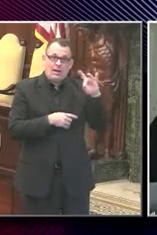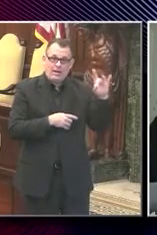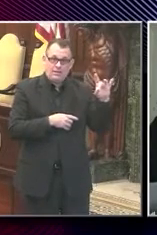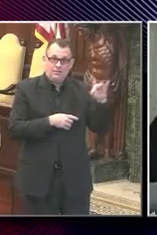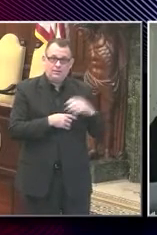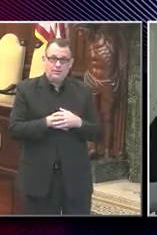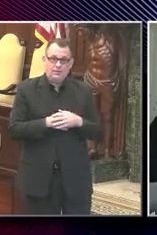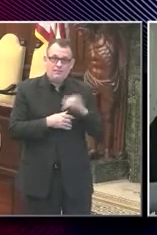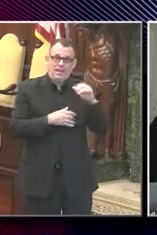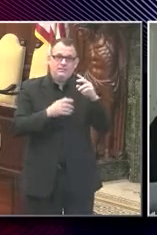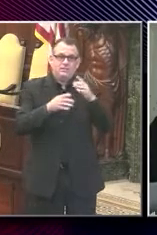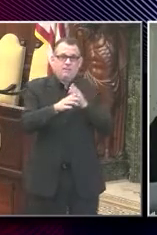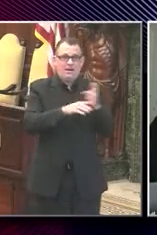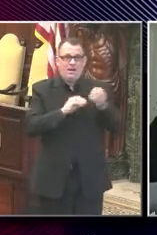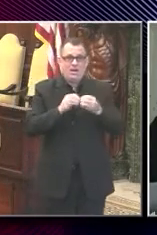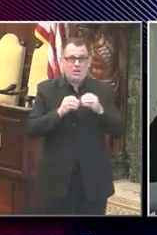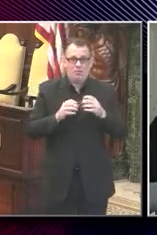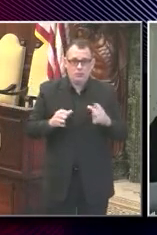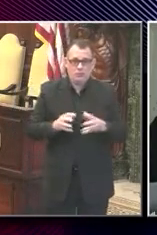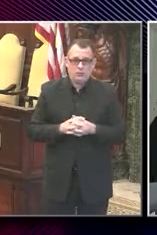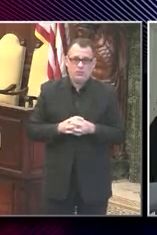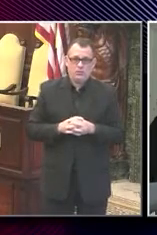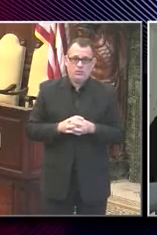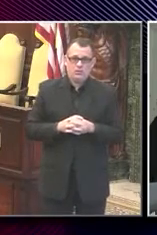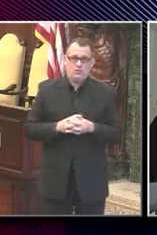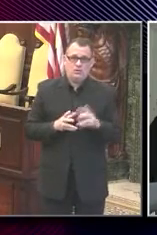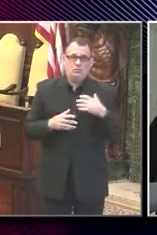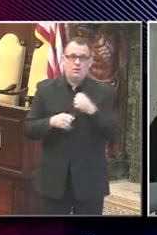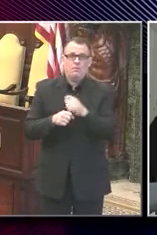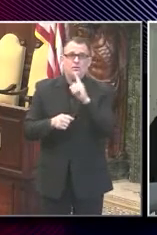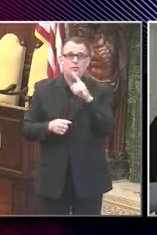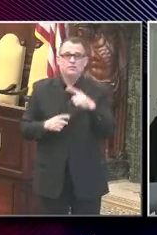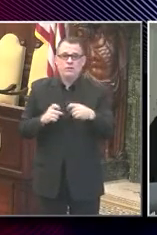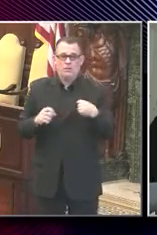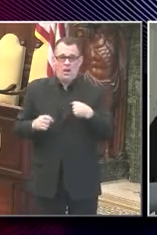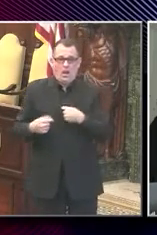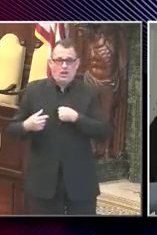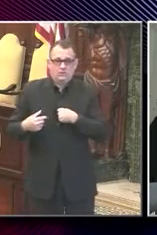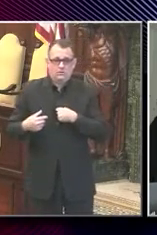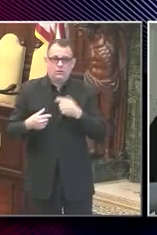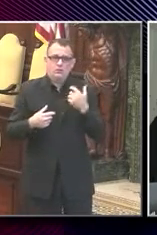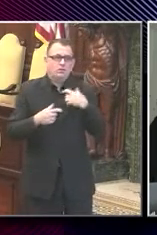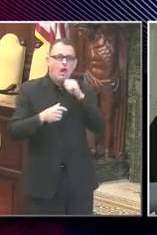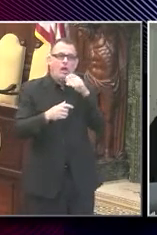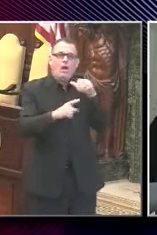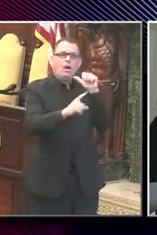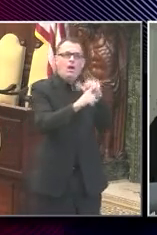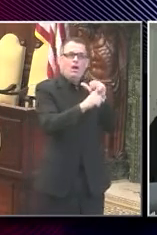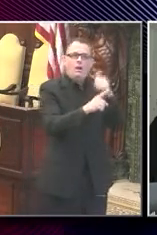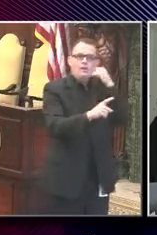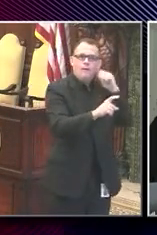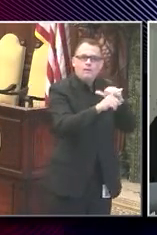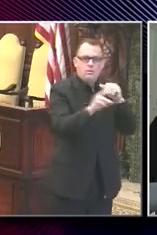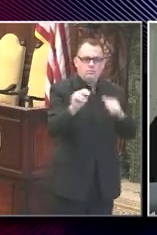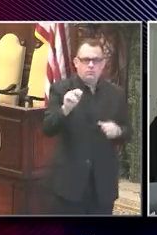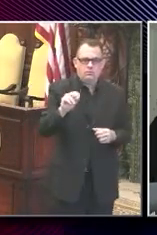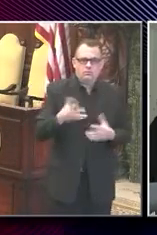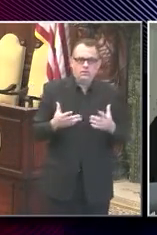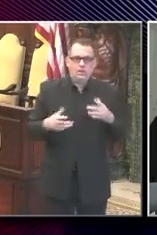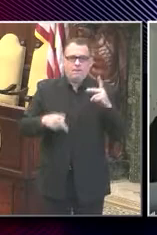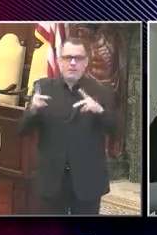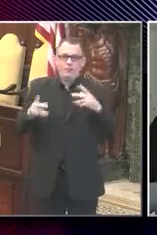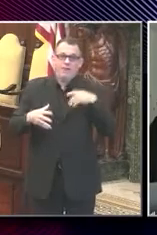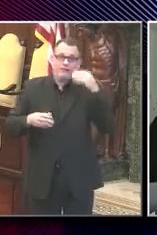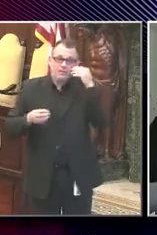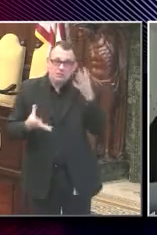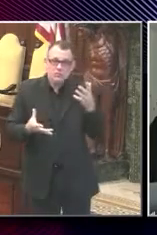215-685-5488. If you're wondering whether a call is actually from the health department or not. Now, people who have the infection need to provide information to us